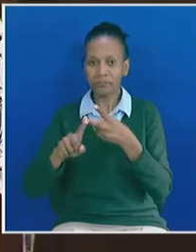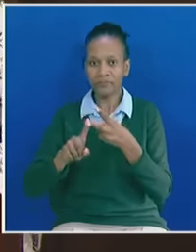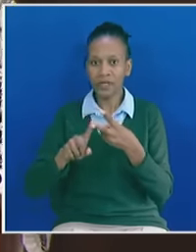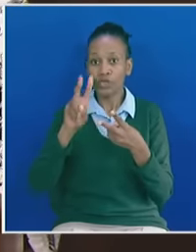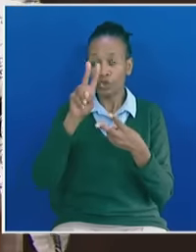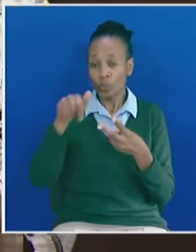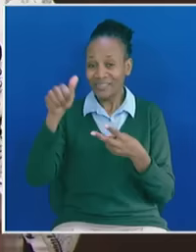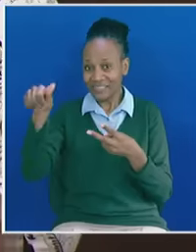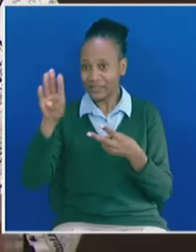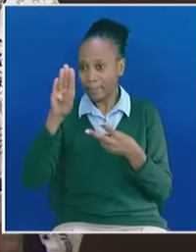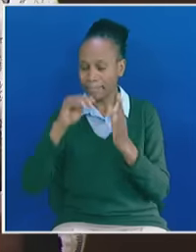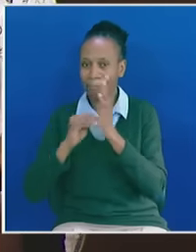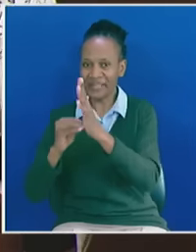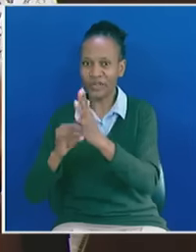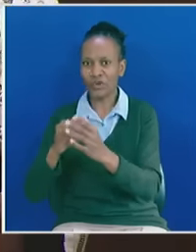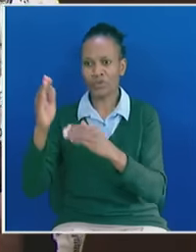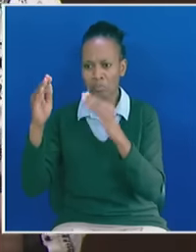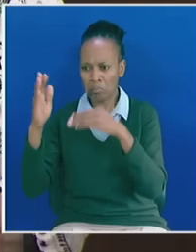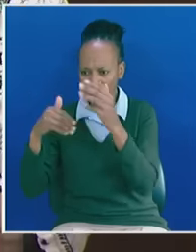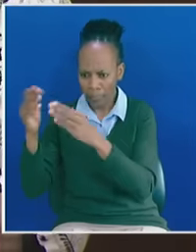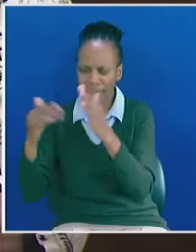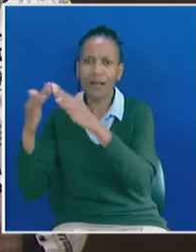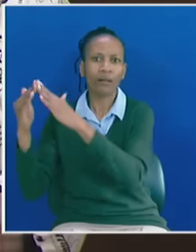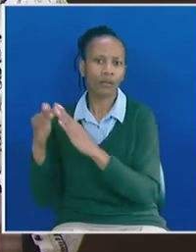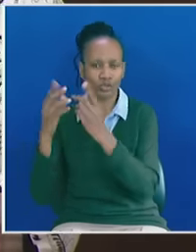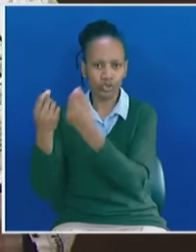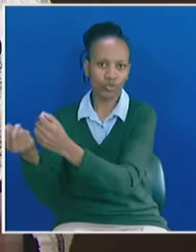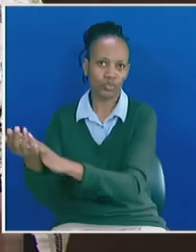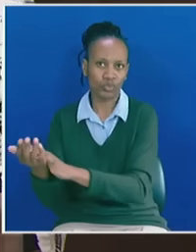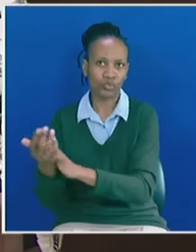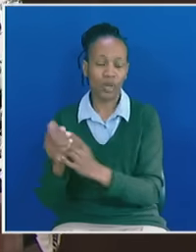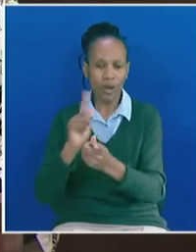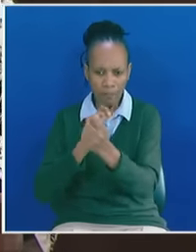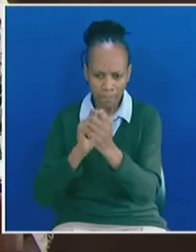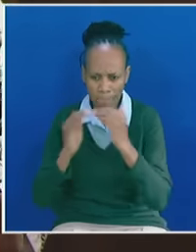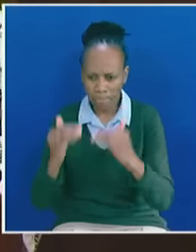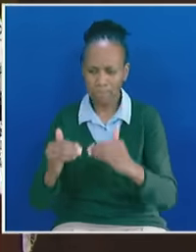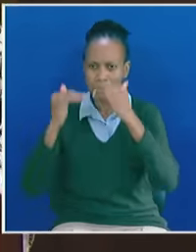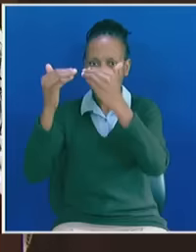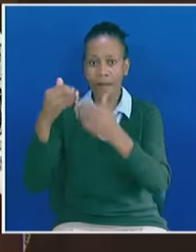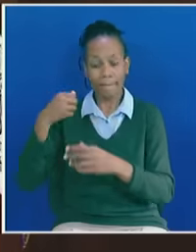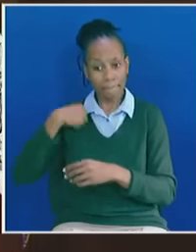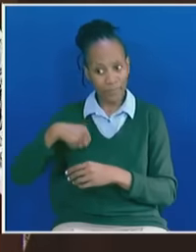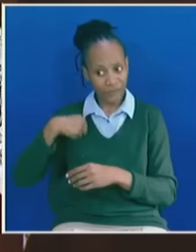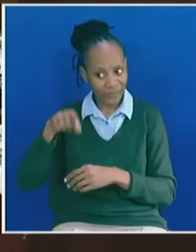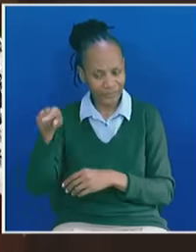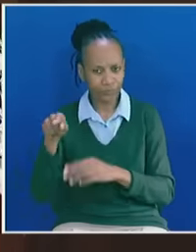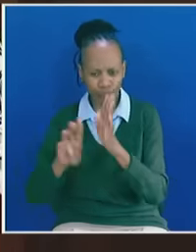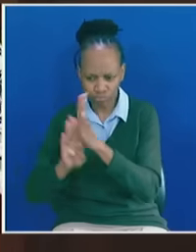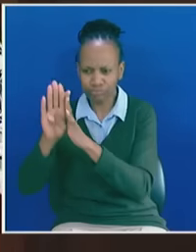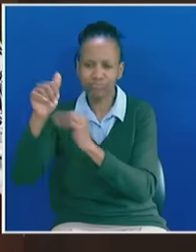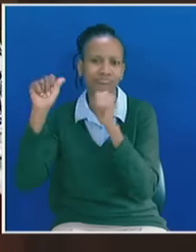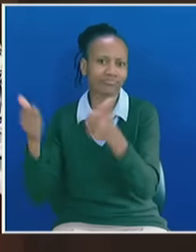up the provision of sustainable human settlements in the city. Dramatic improvements in the municipality's financial situation, and